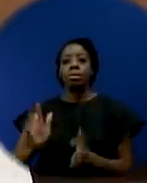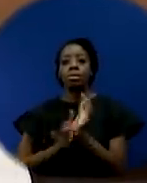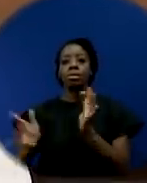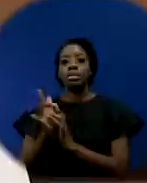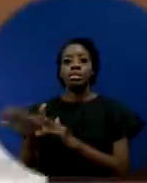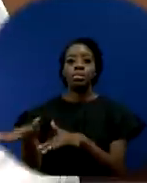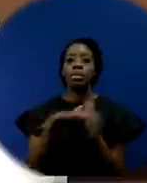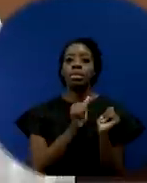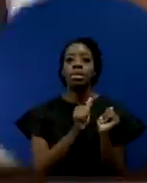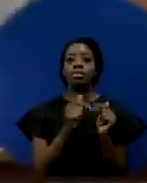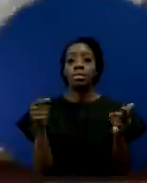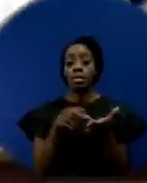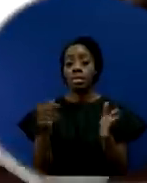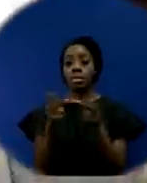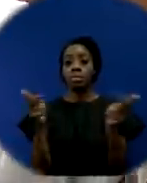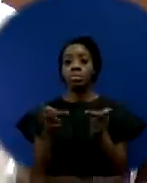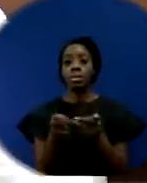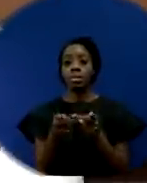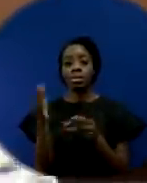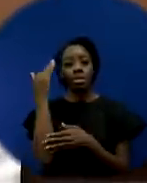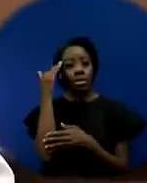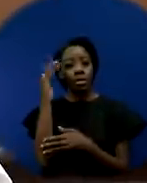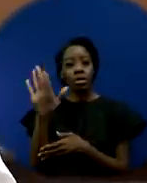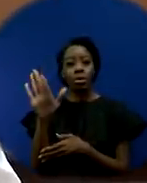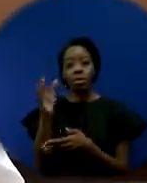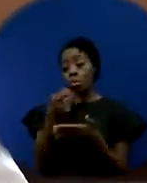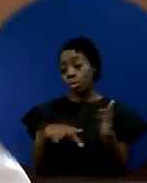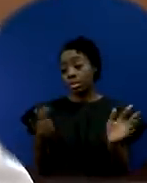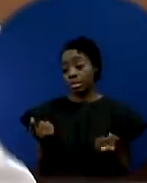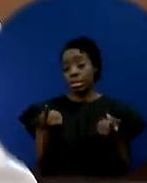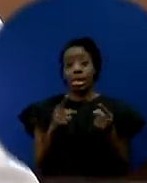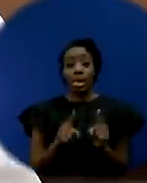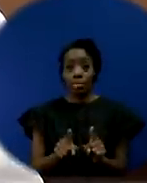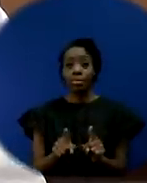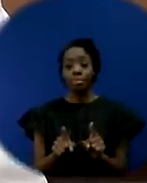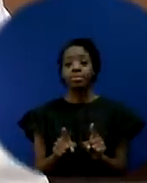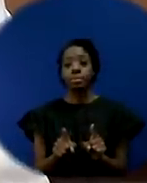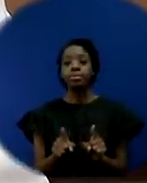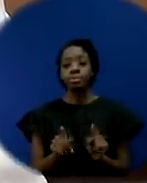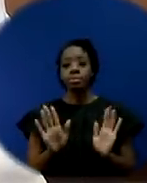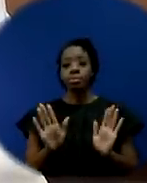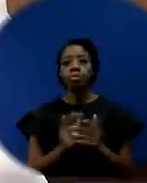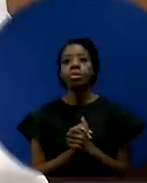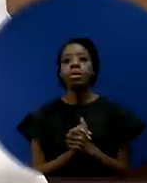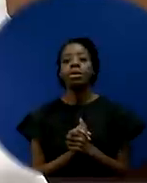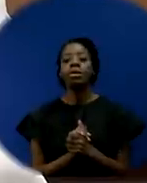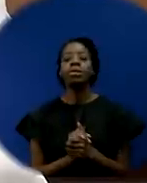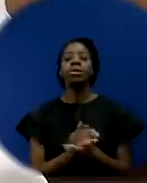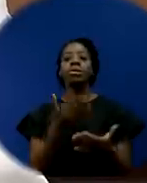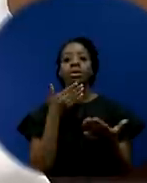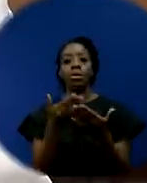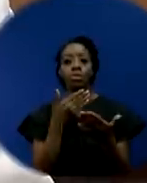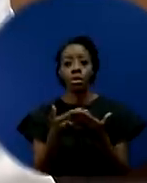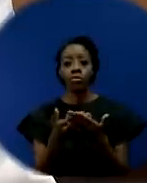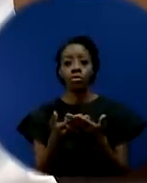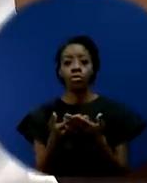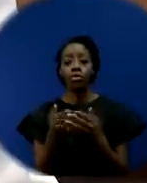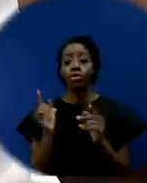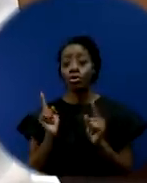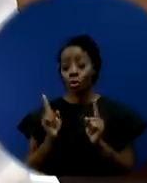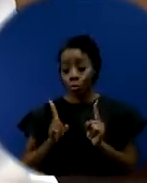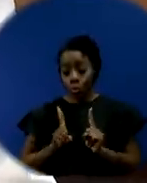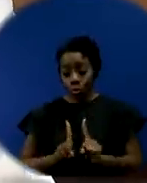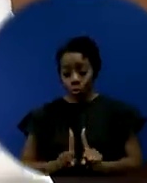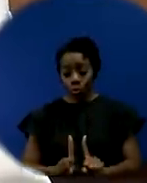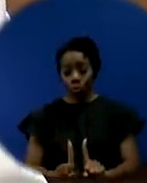as we leave from this place, not knowing what's going to happen in the remaining days of July, but we're so grateful that you're going with us through it